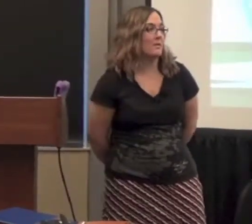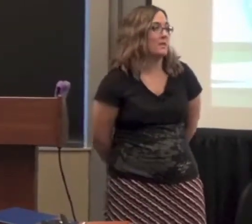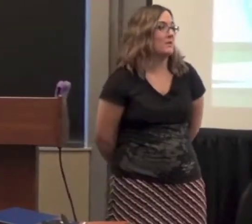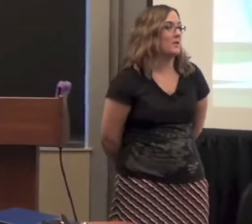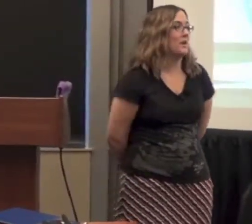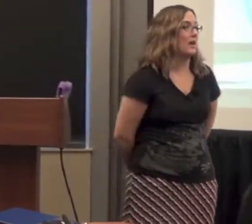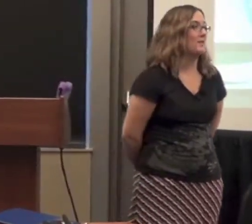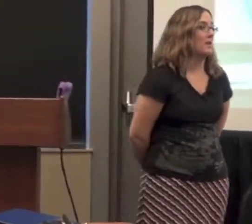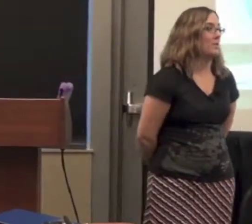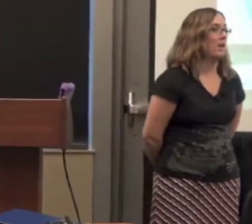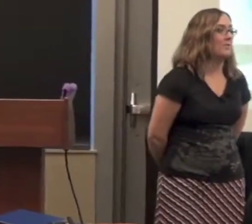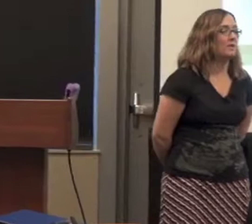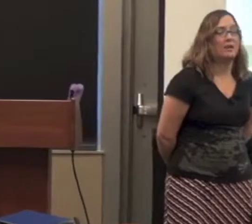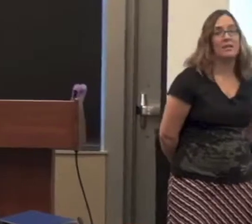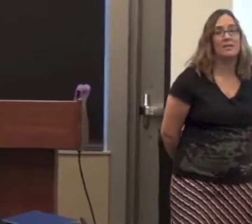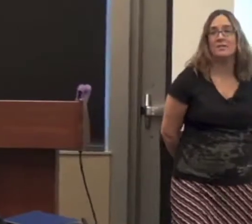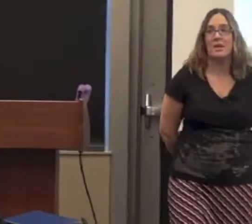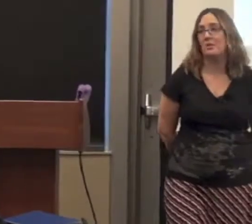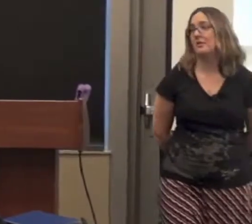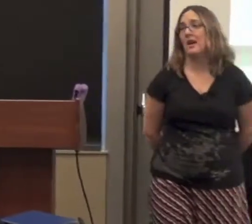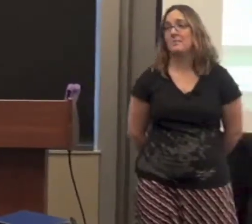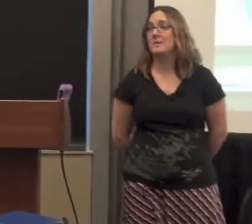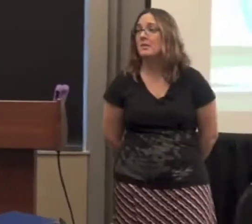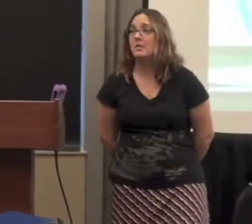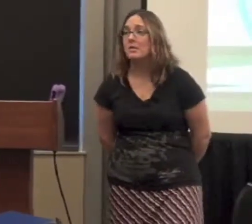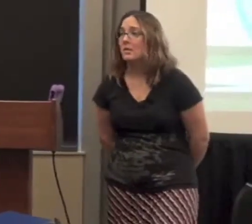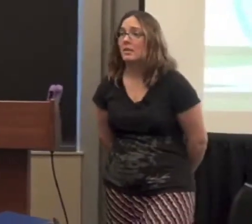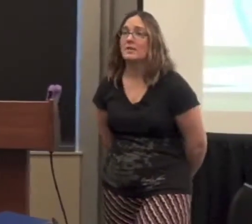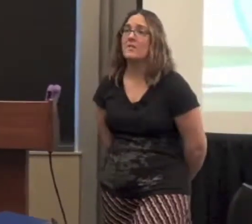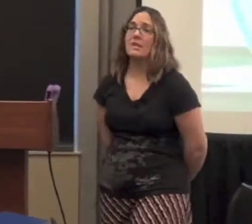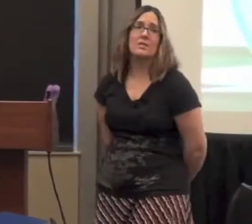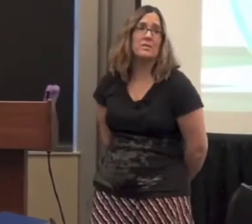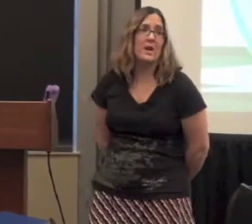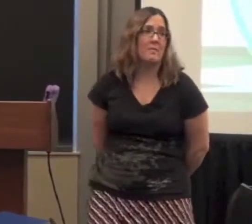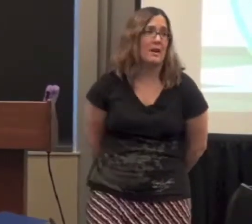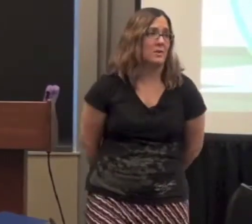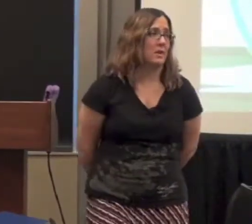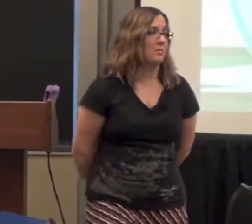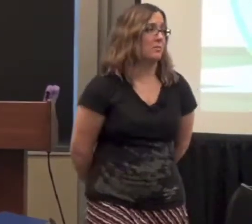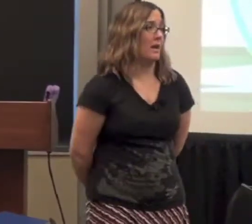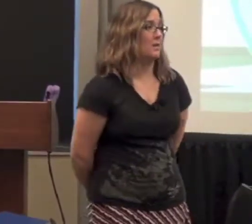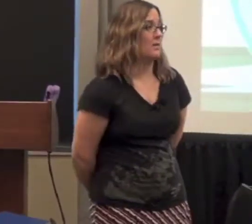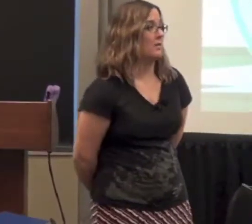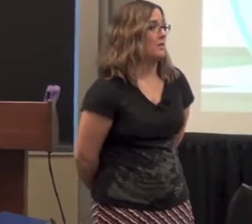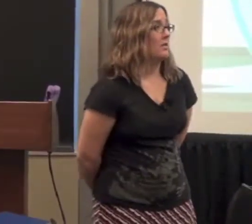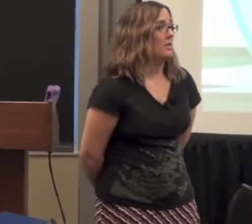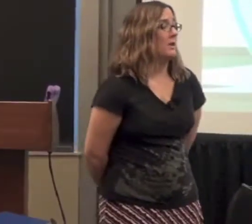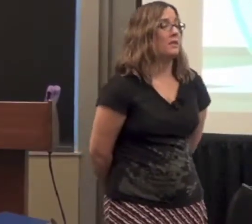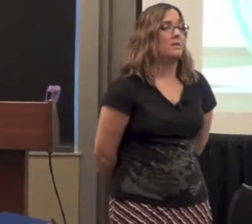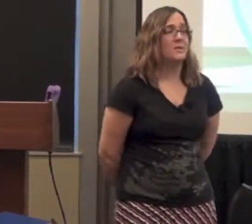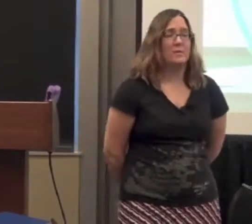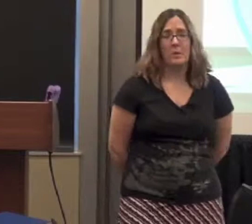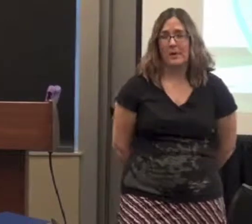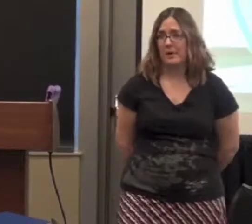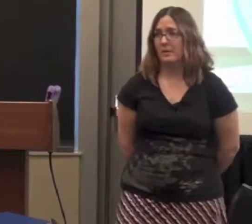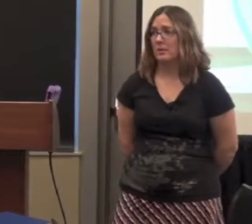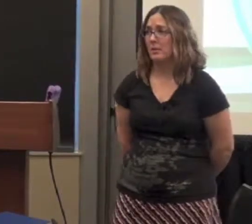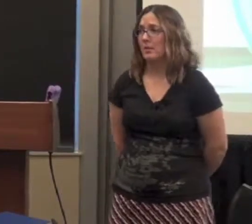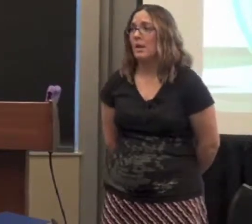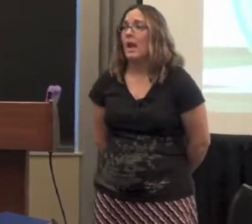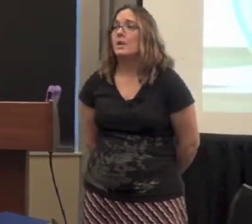talk with a teacher, I said, well, have you done it at least 100 times? Because 72 is not magic, right? But neither is